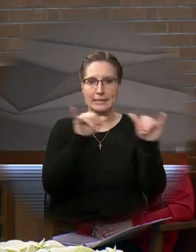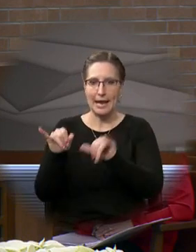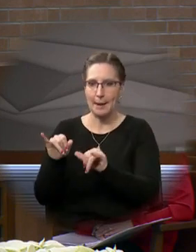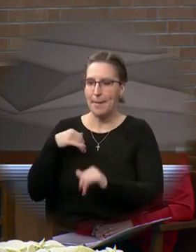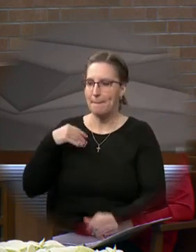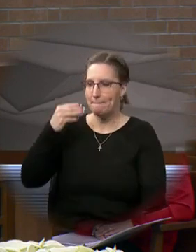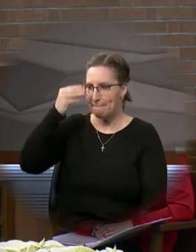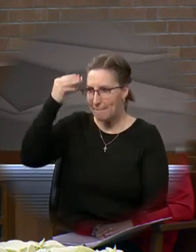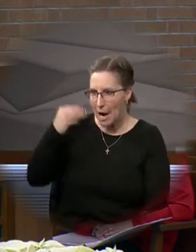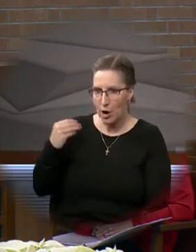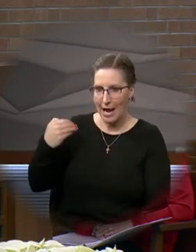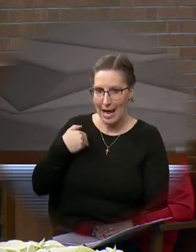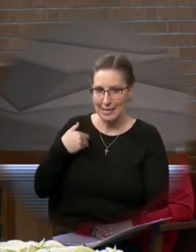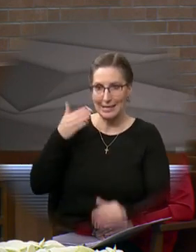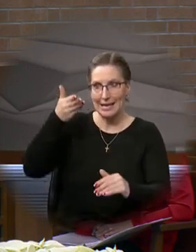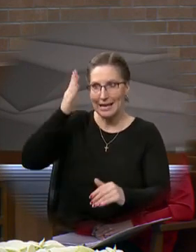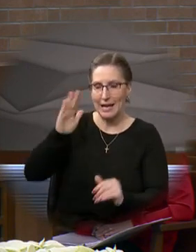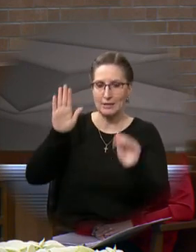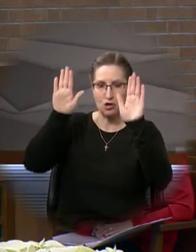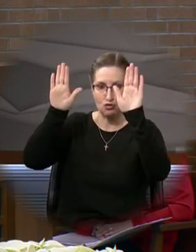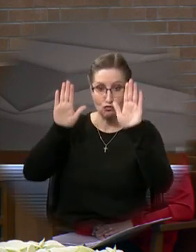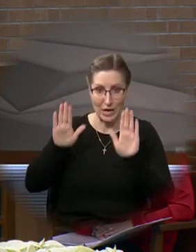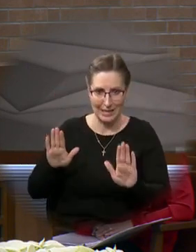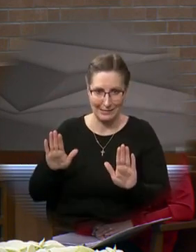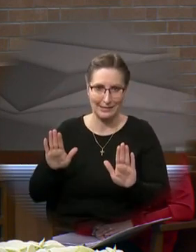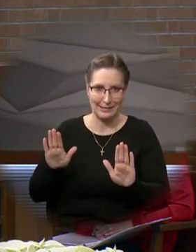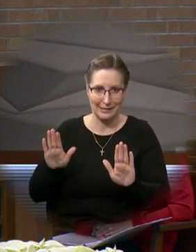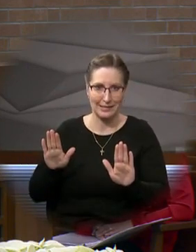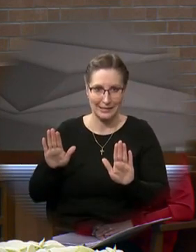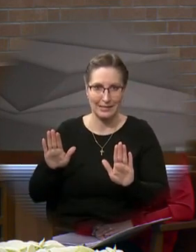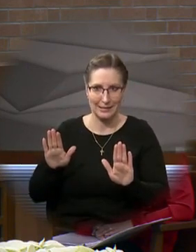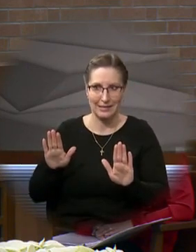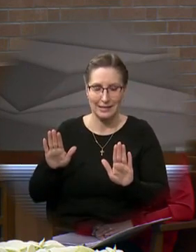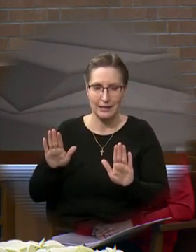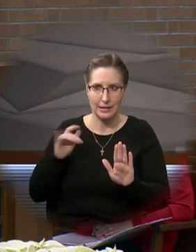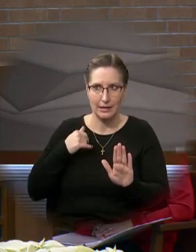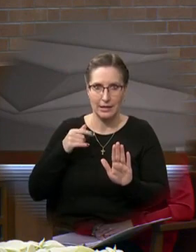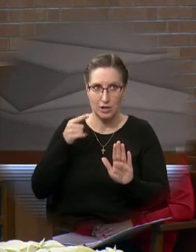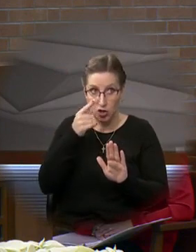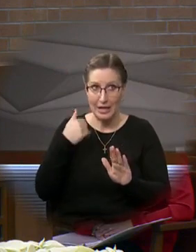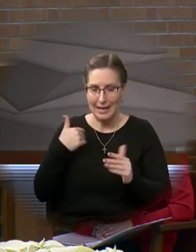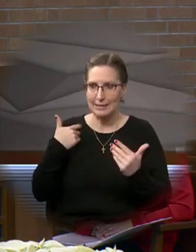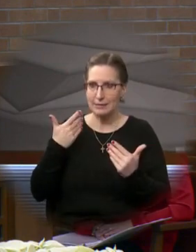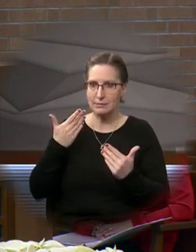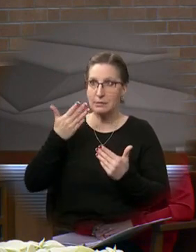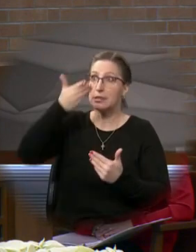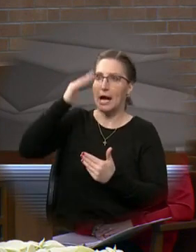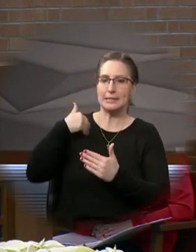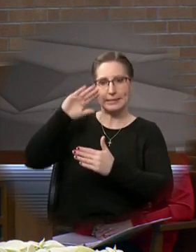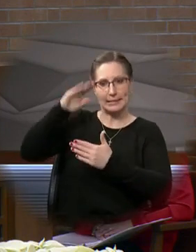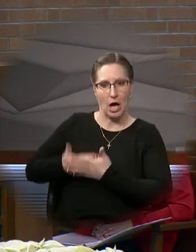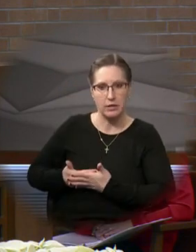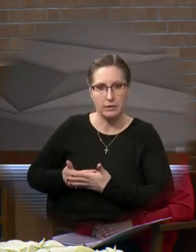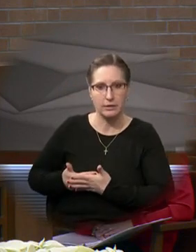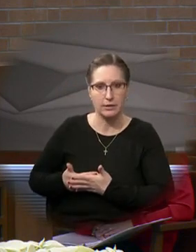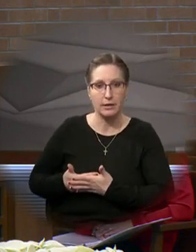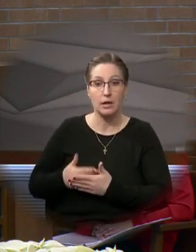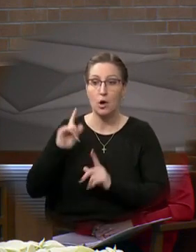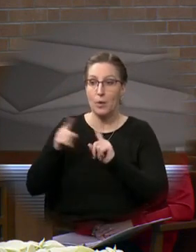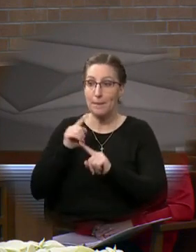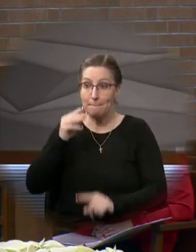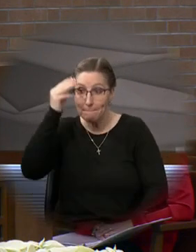contained God's greatest treasure, his son. And she appears, the Ark of the Covenant, the Blessed Mother